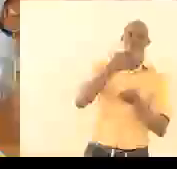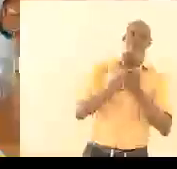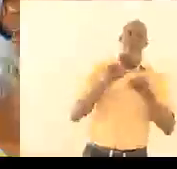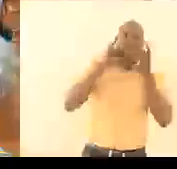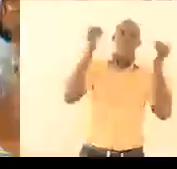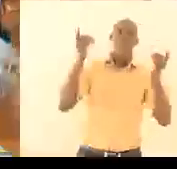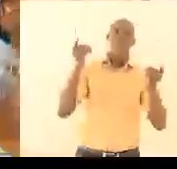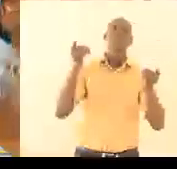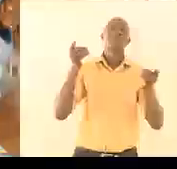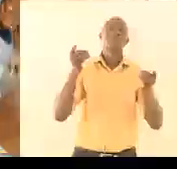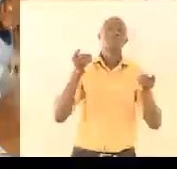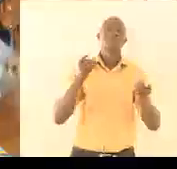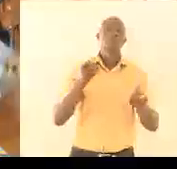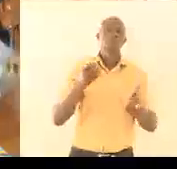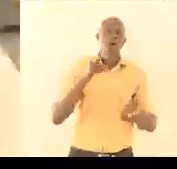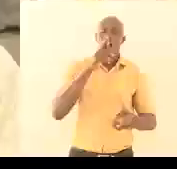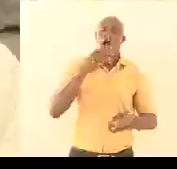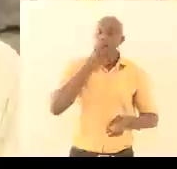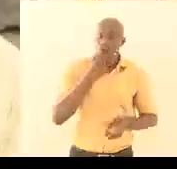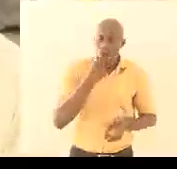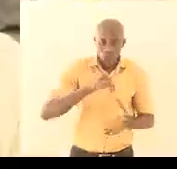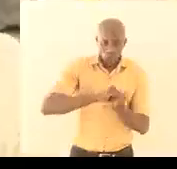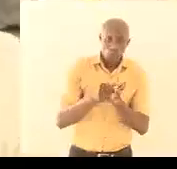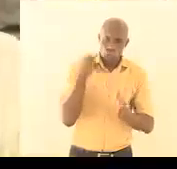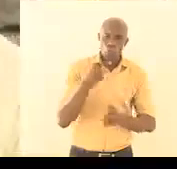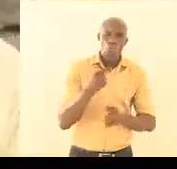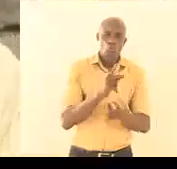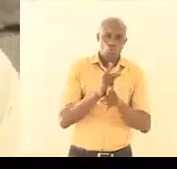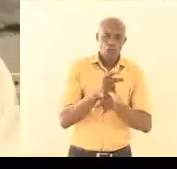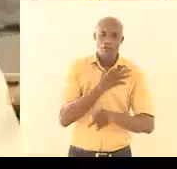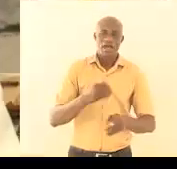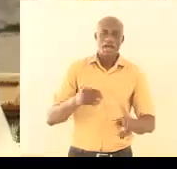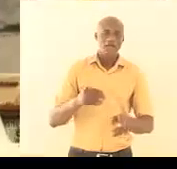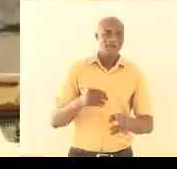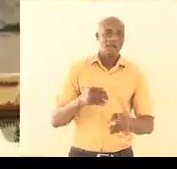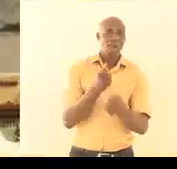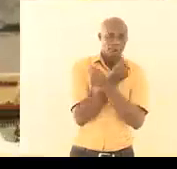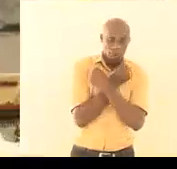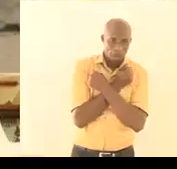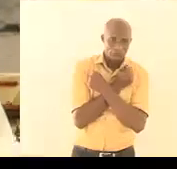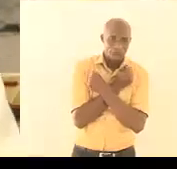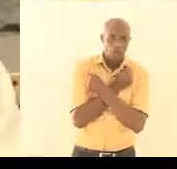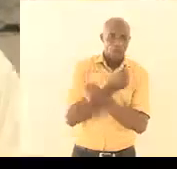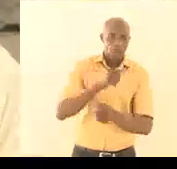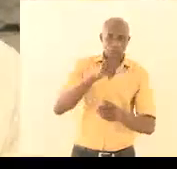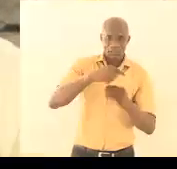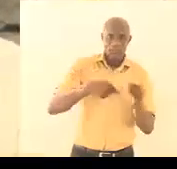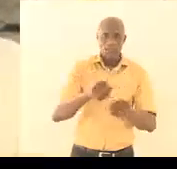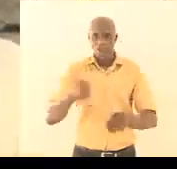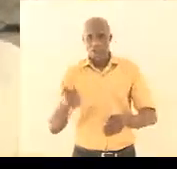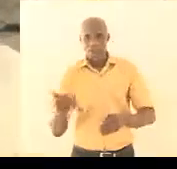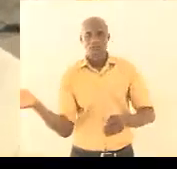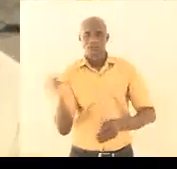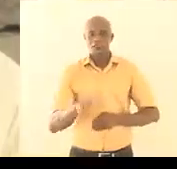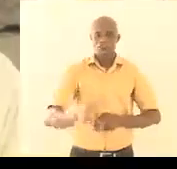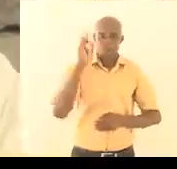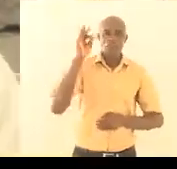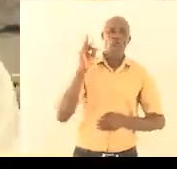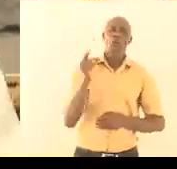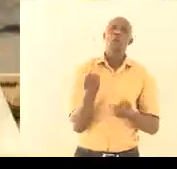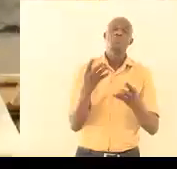All claims to love are mere pretensions. Those who love and care enough about others, they do pick up a lot